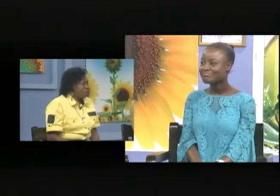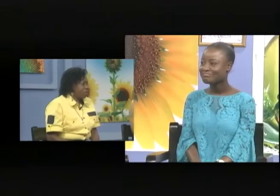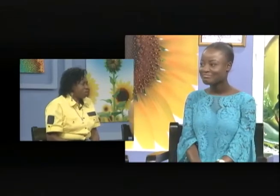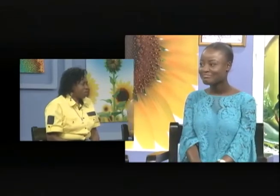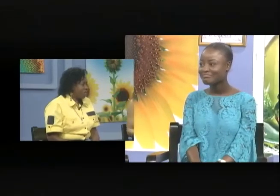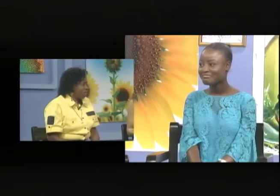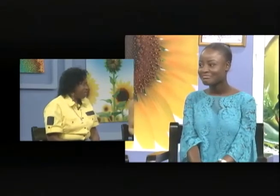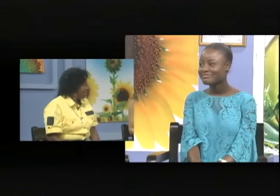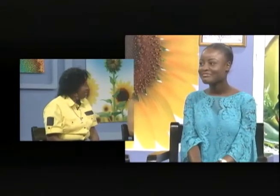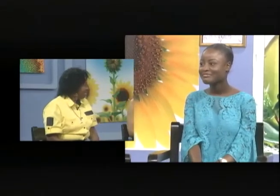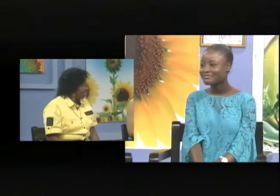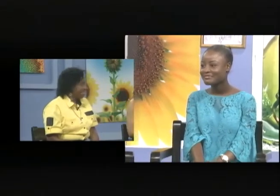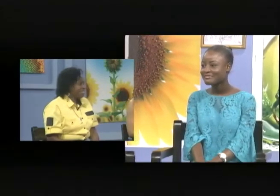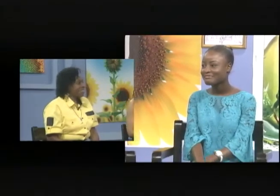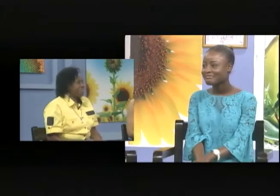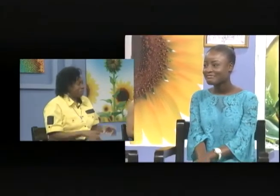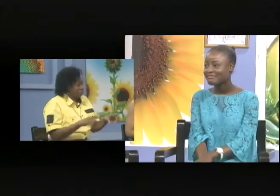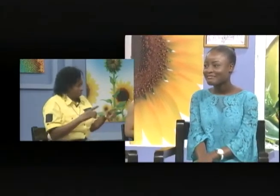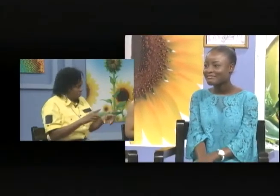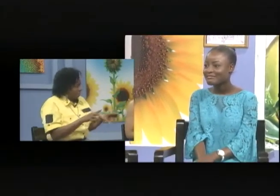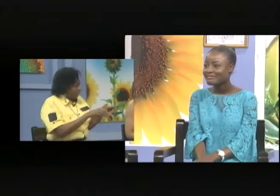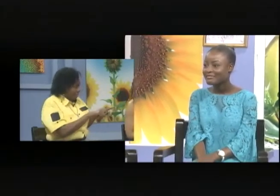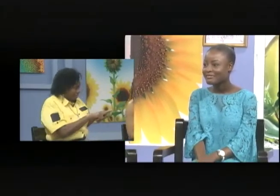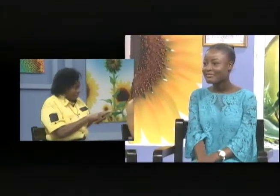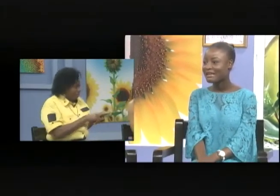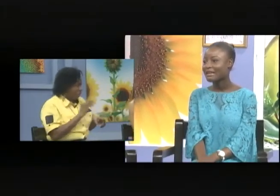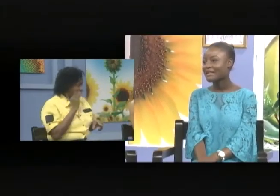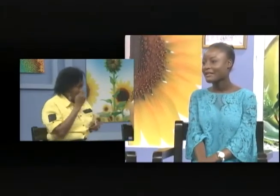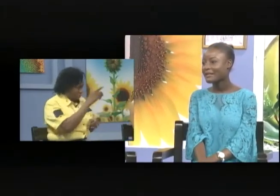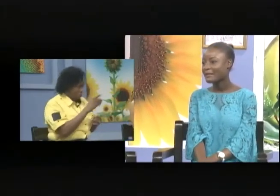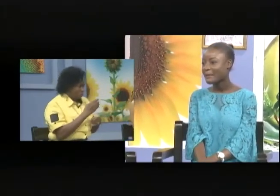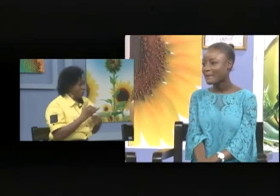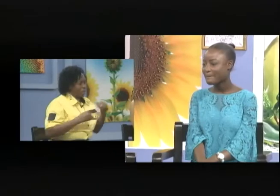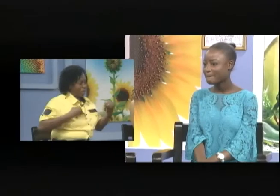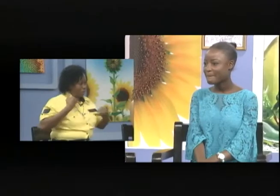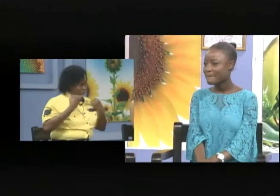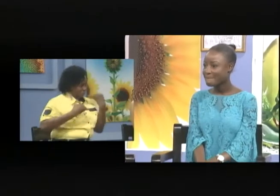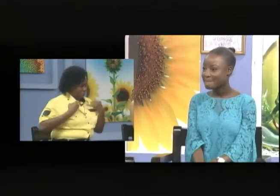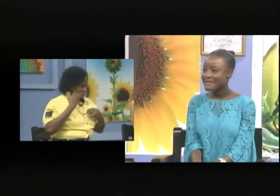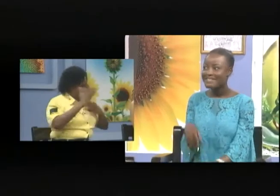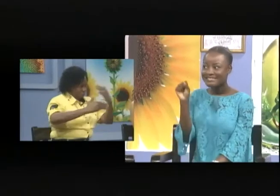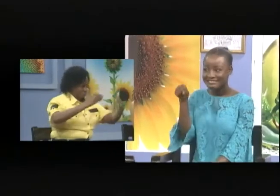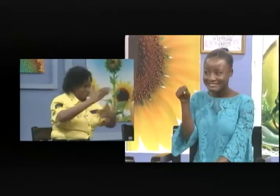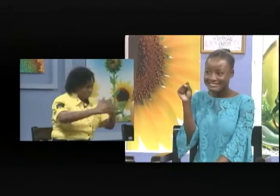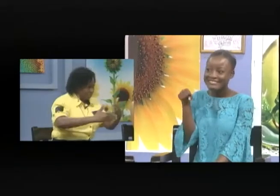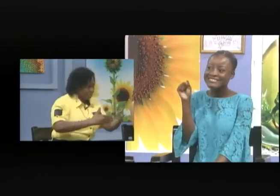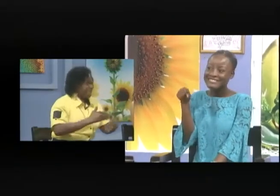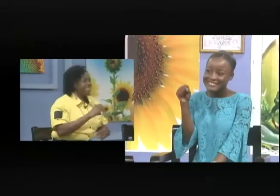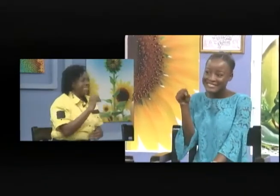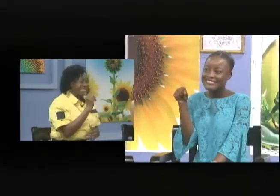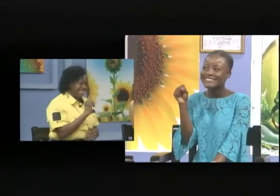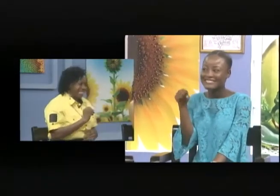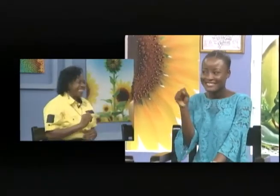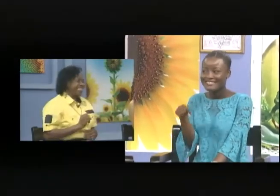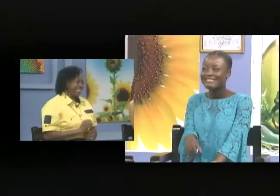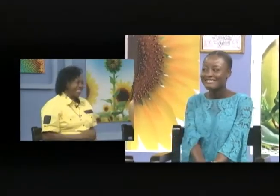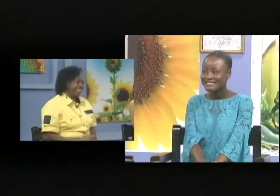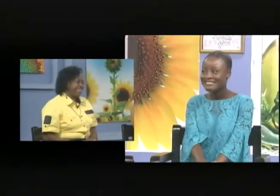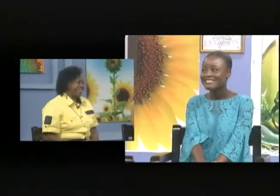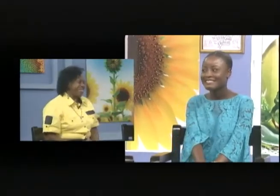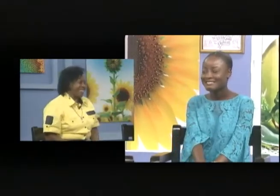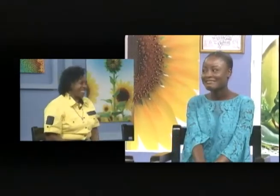We can do things. as a model, have you been enjoying the process? Yes. What it been like for you? Oh, yes.